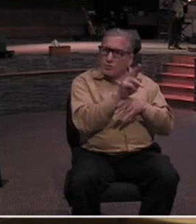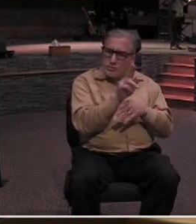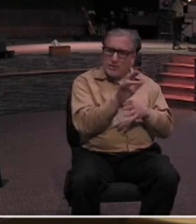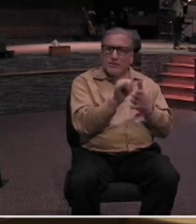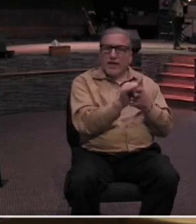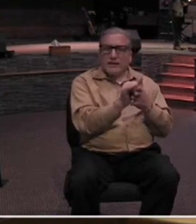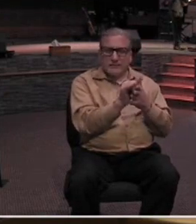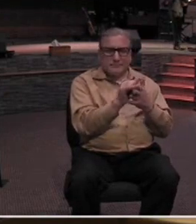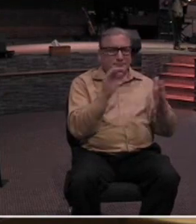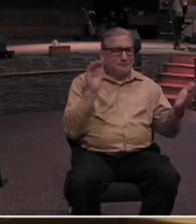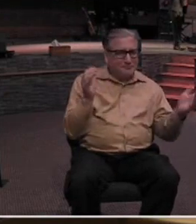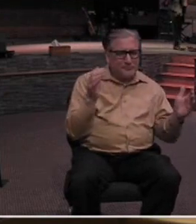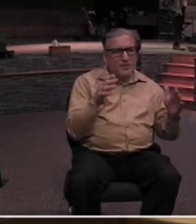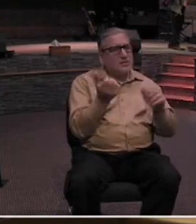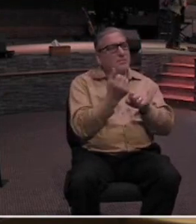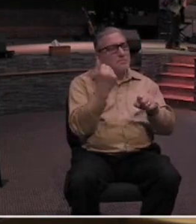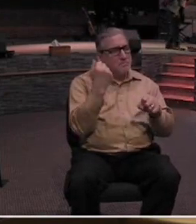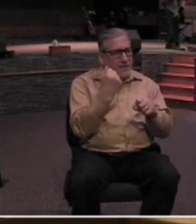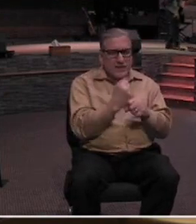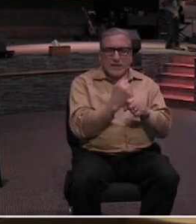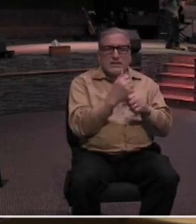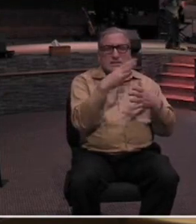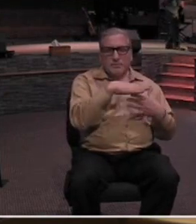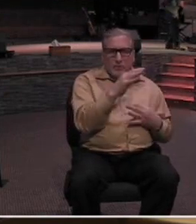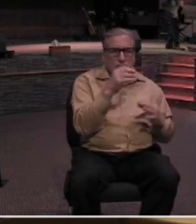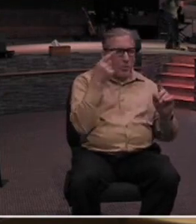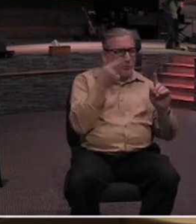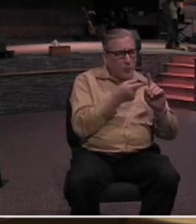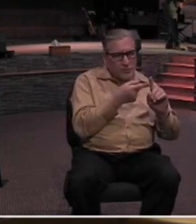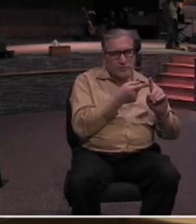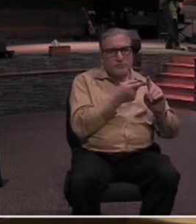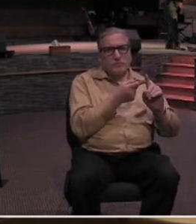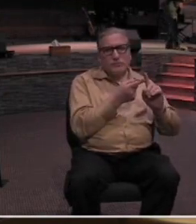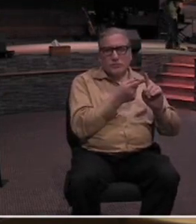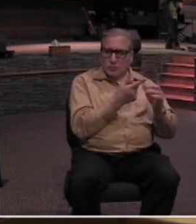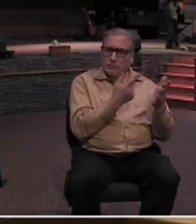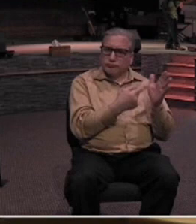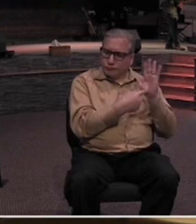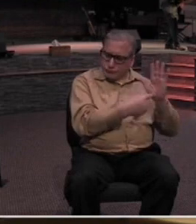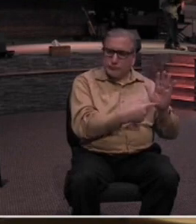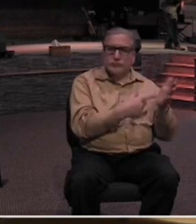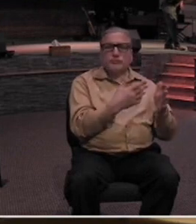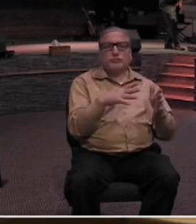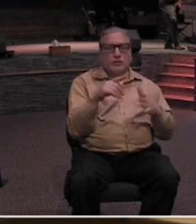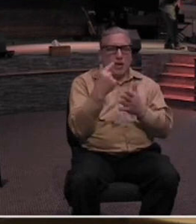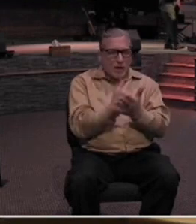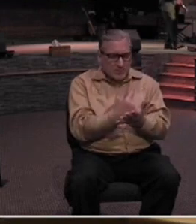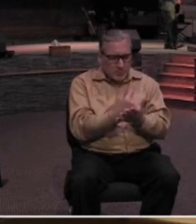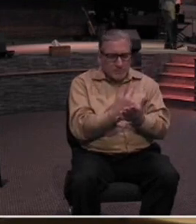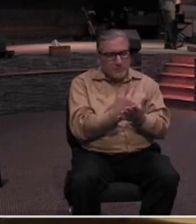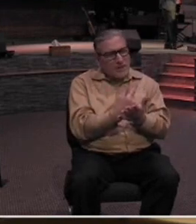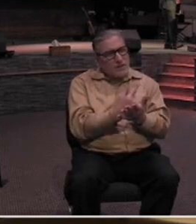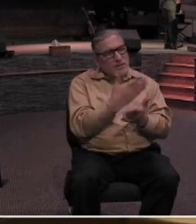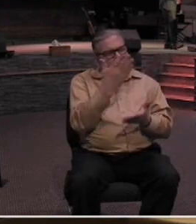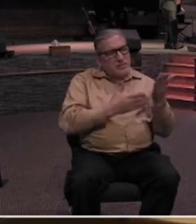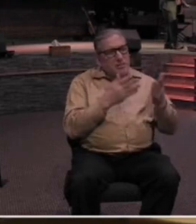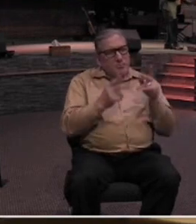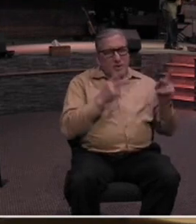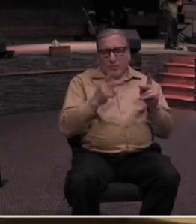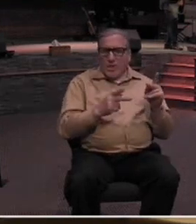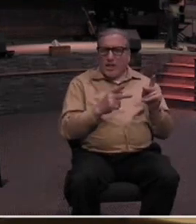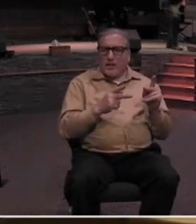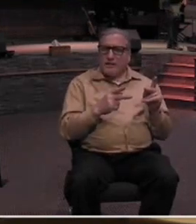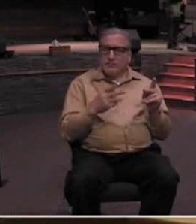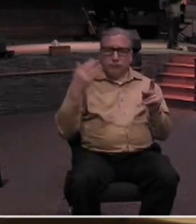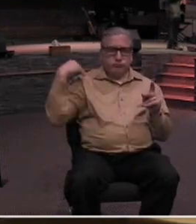to make a spiritual point in defense of the gospel that he preached. There was those in Paul's day who were